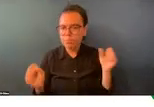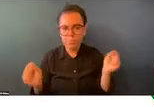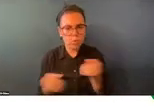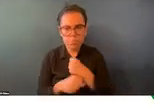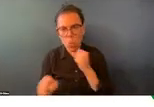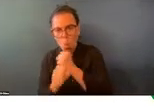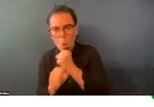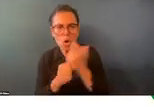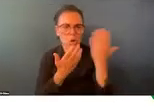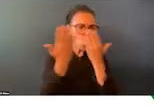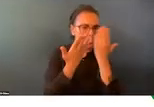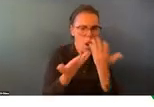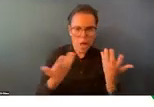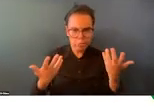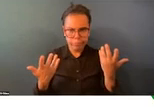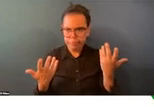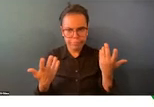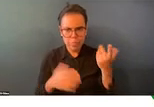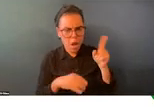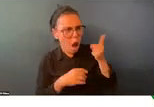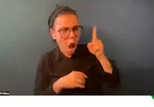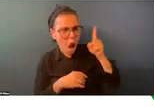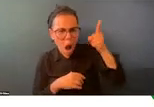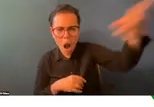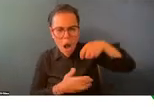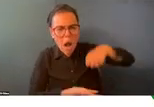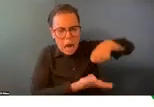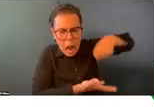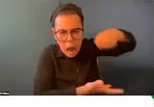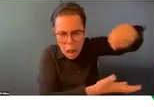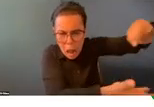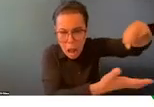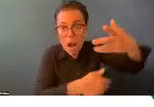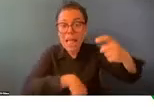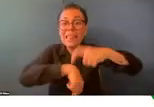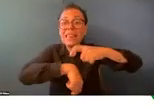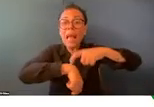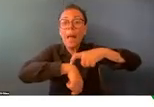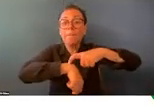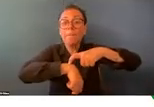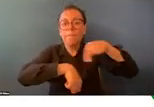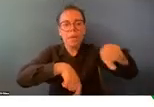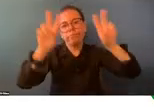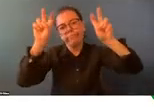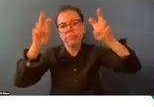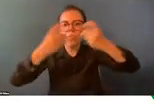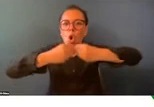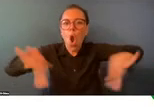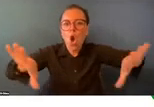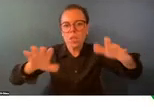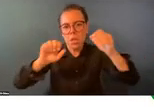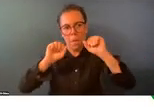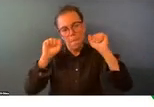often spend hours a day collecting water from rivers and other water sources. This time could be better spent on other